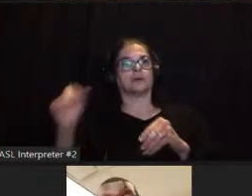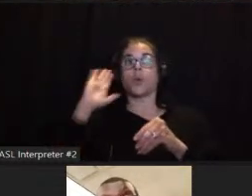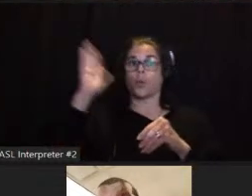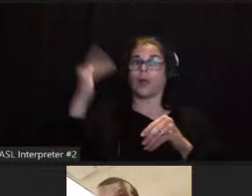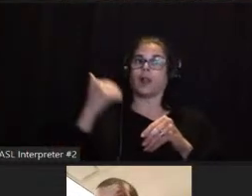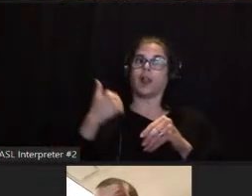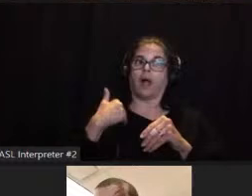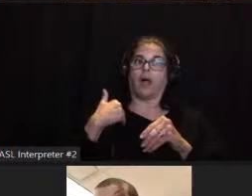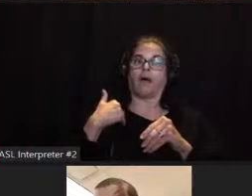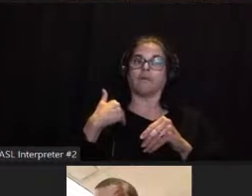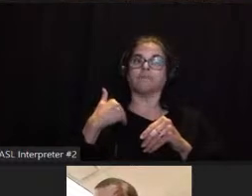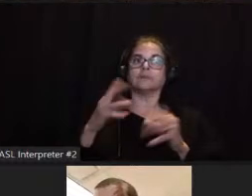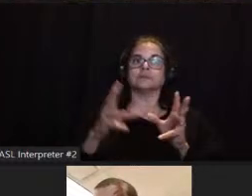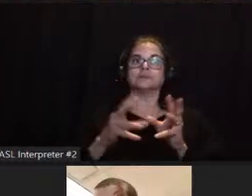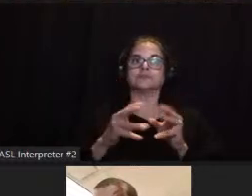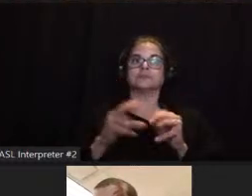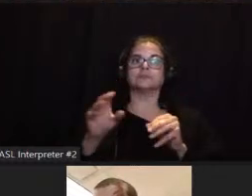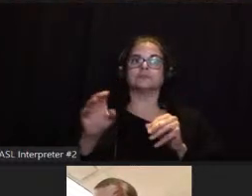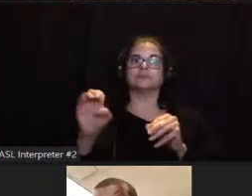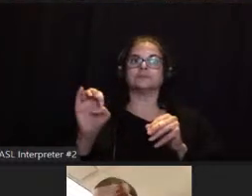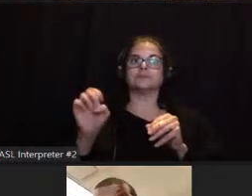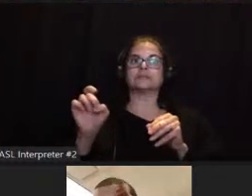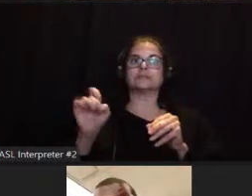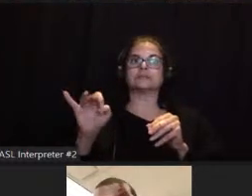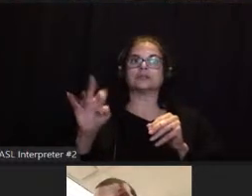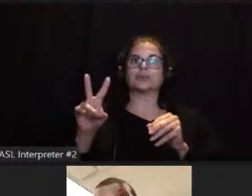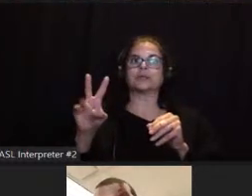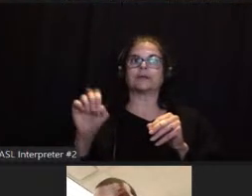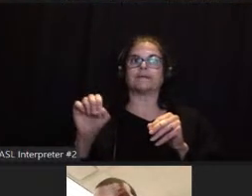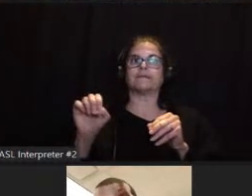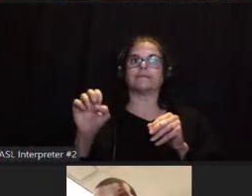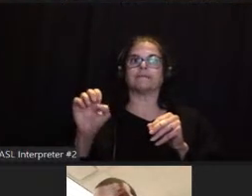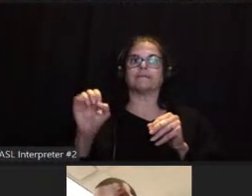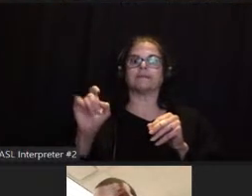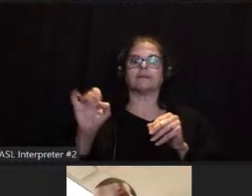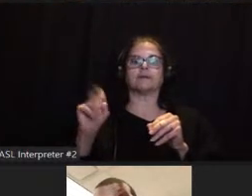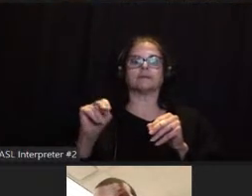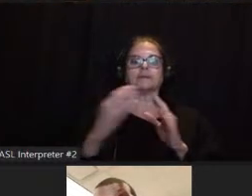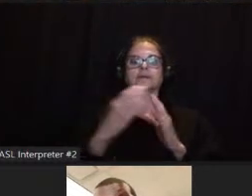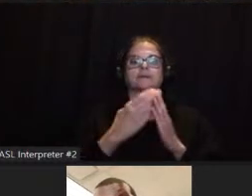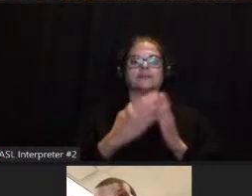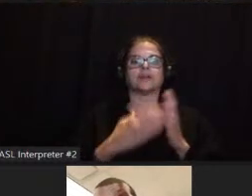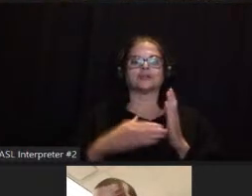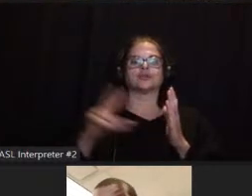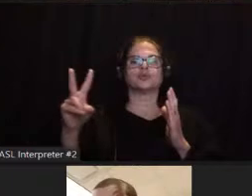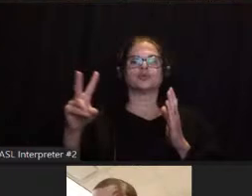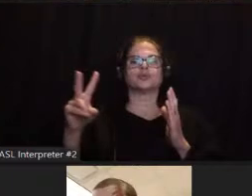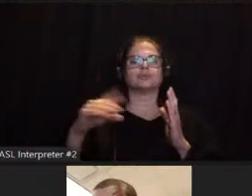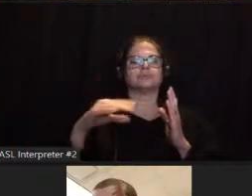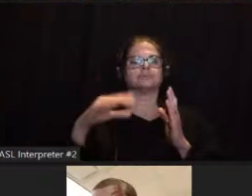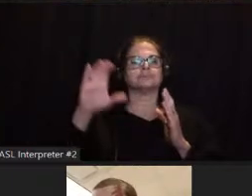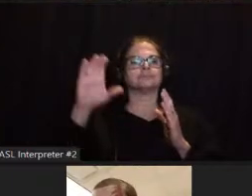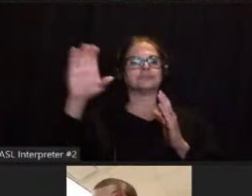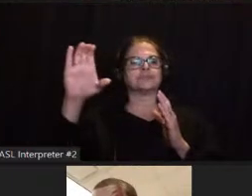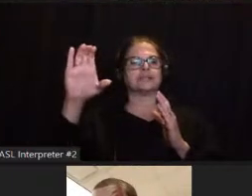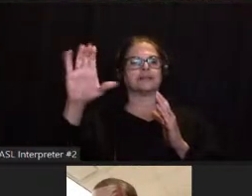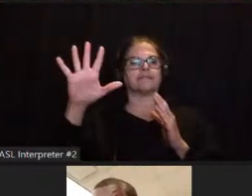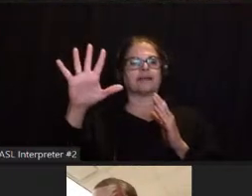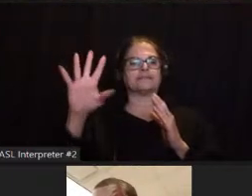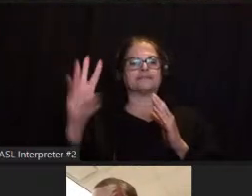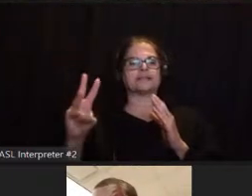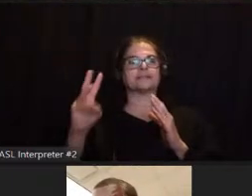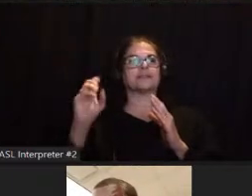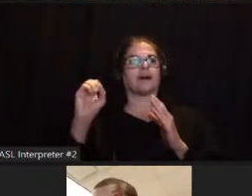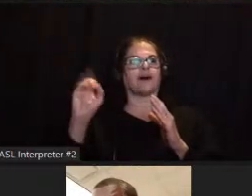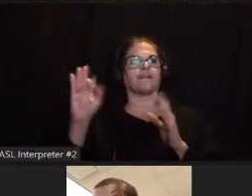session today pursuant to Section 2, Paragraph C, subparagraphs 5 and 6 of the Open